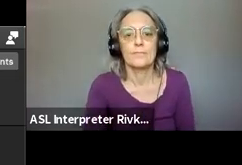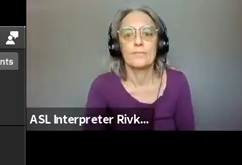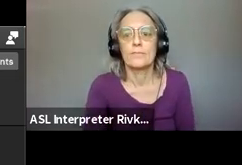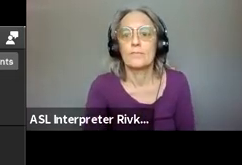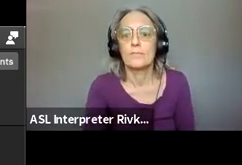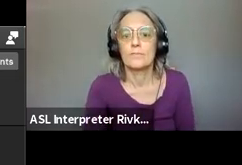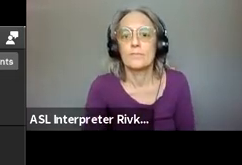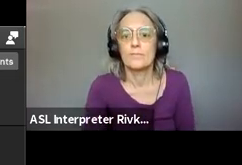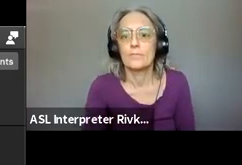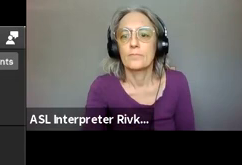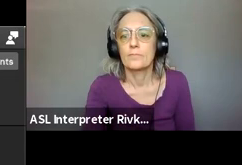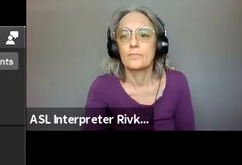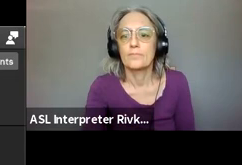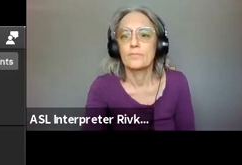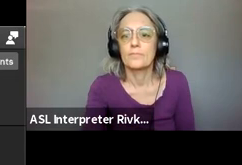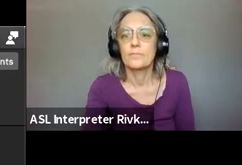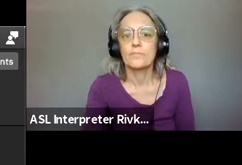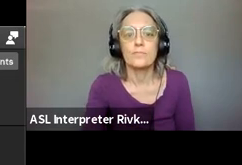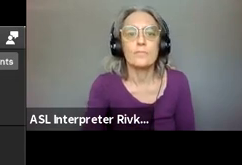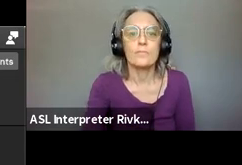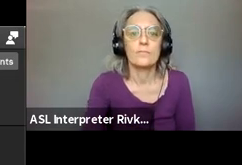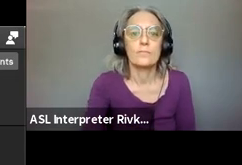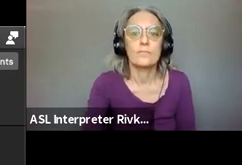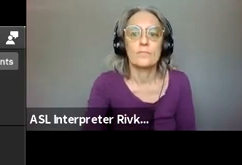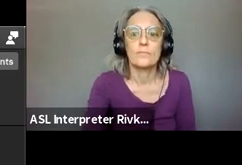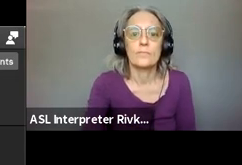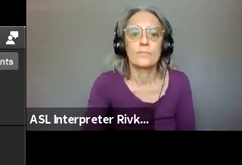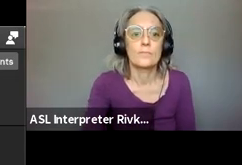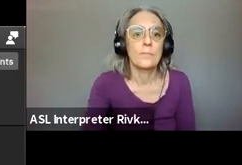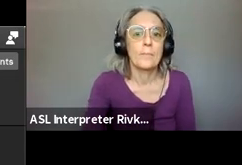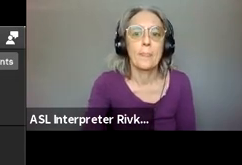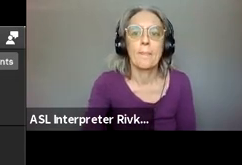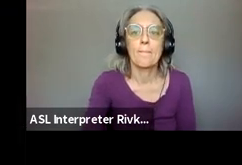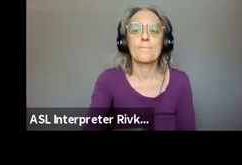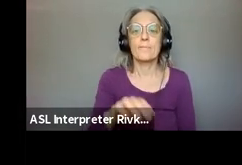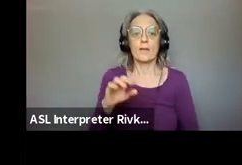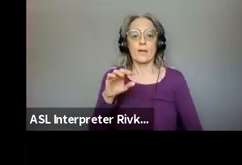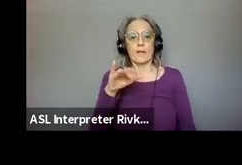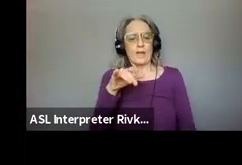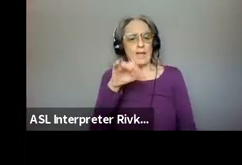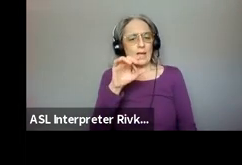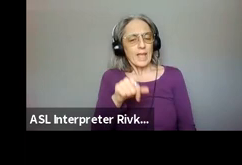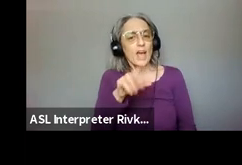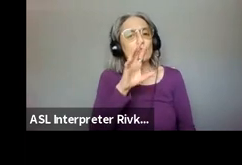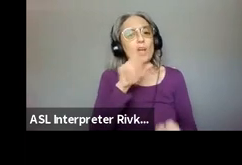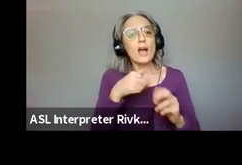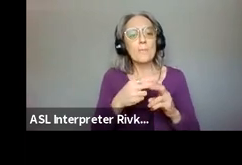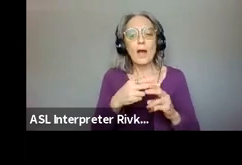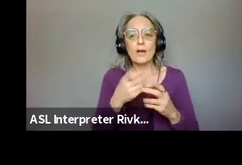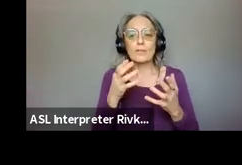Maggie, when you touch on this, can you also talk a little bit about what happens through that decision-making process if there's a